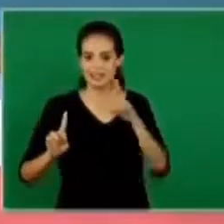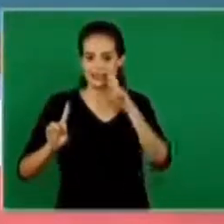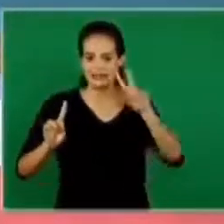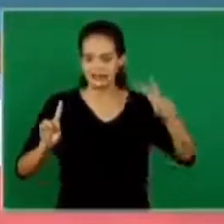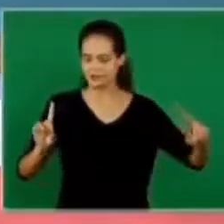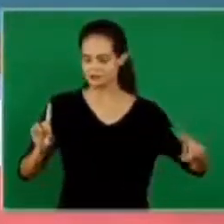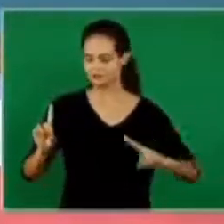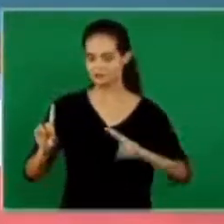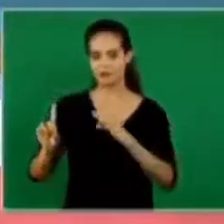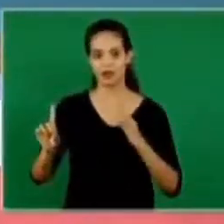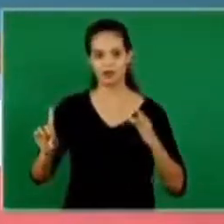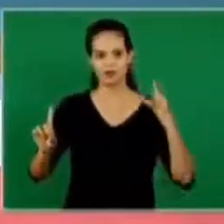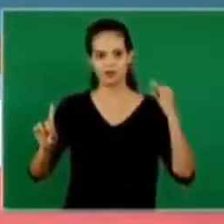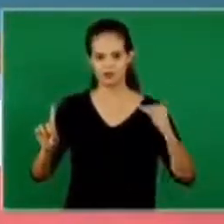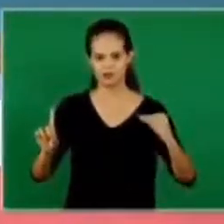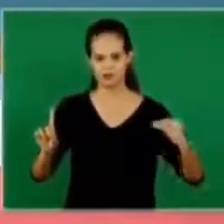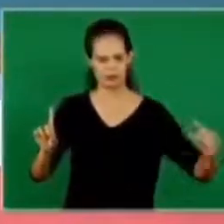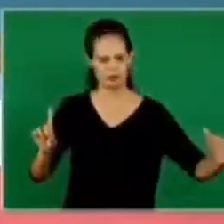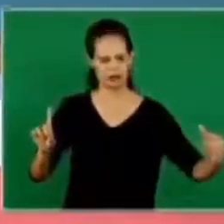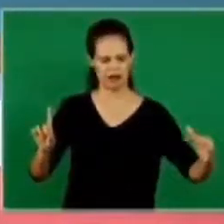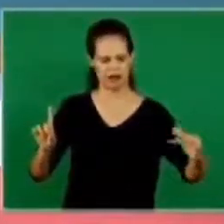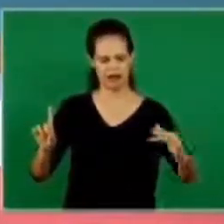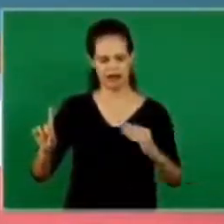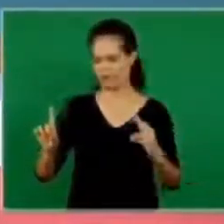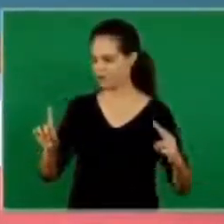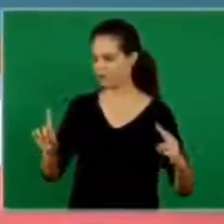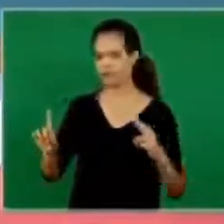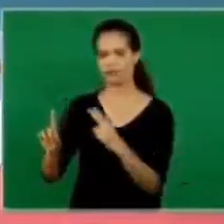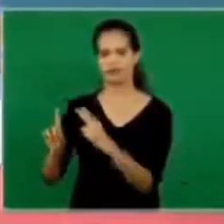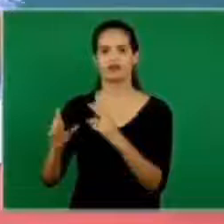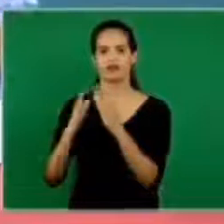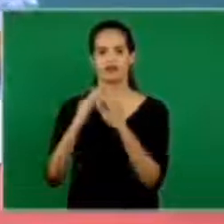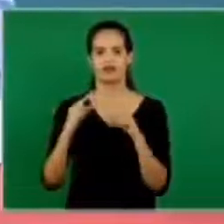see her. It's a time for the bride to get out of that room.